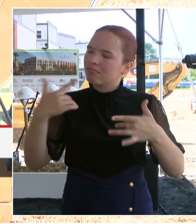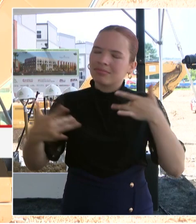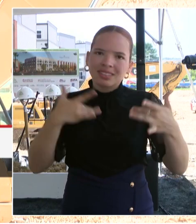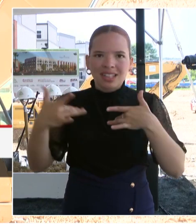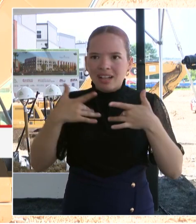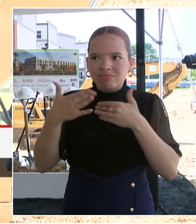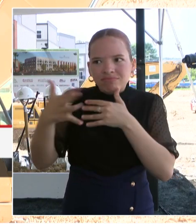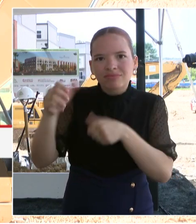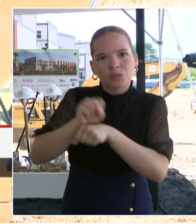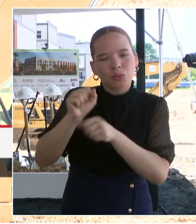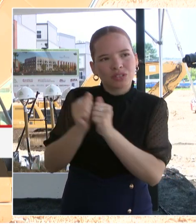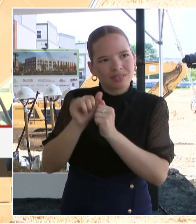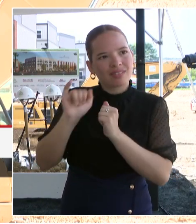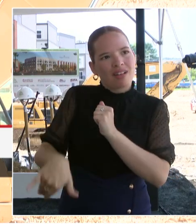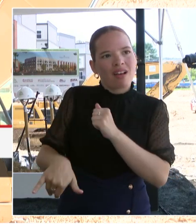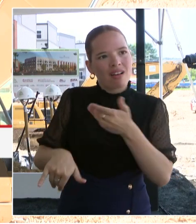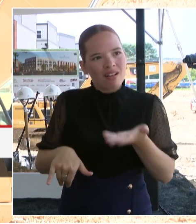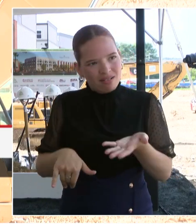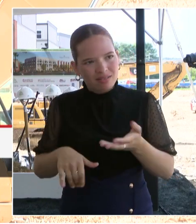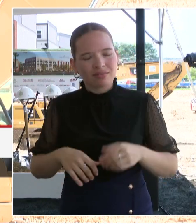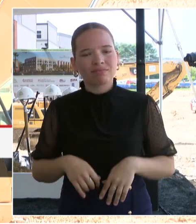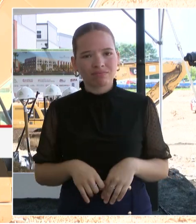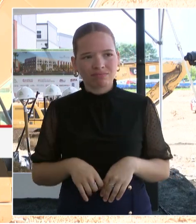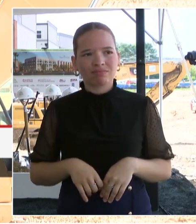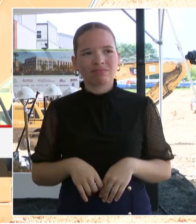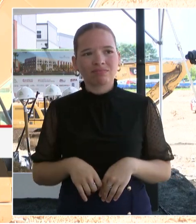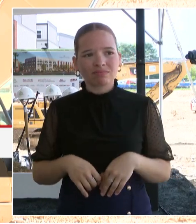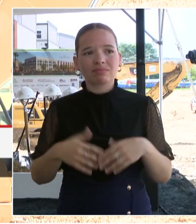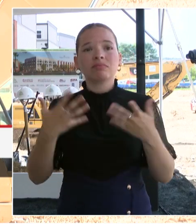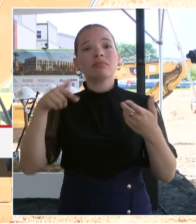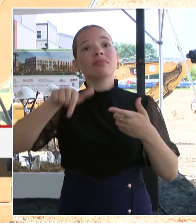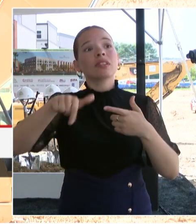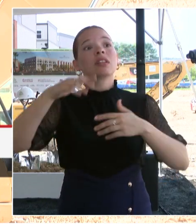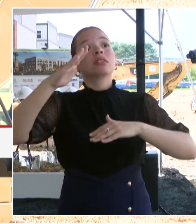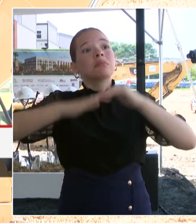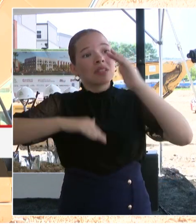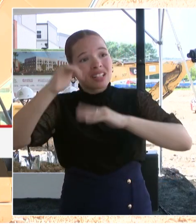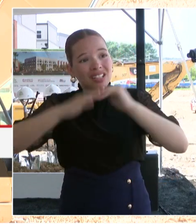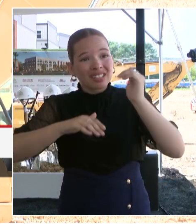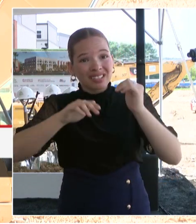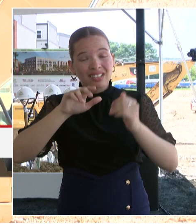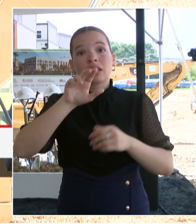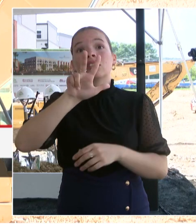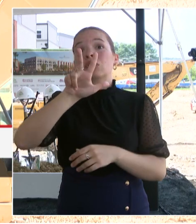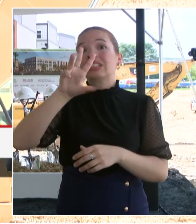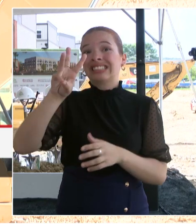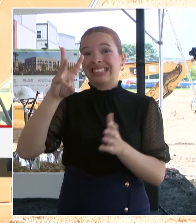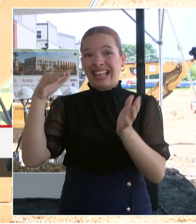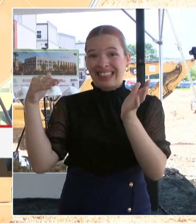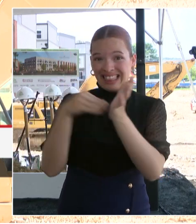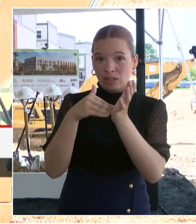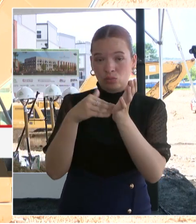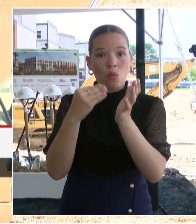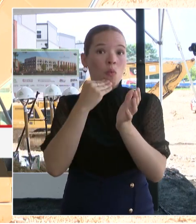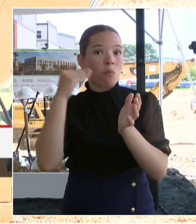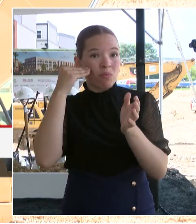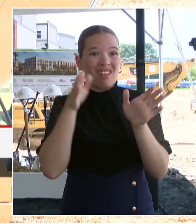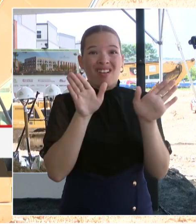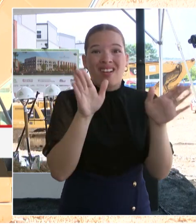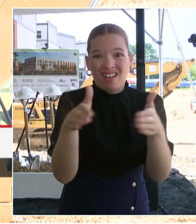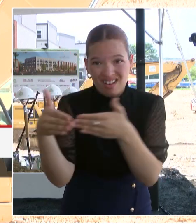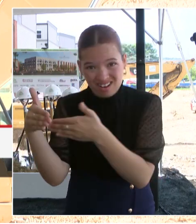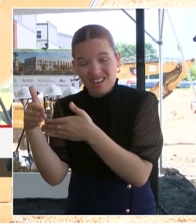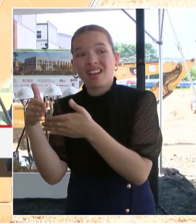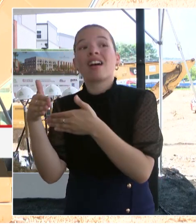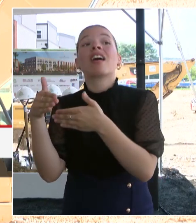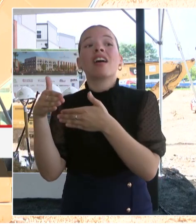building 36,000 units by 2025. And we are working towards that goal as well. She has been intentional.